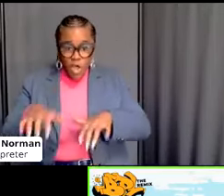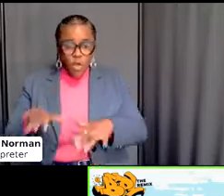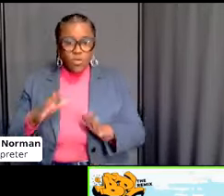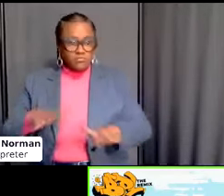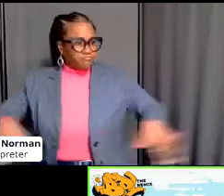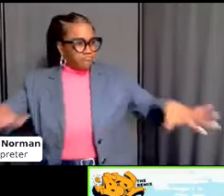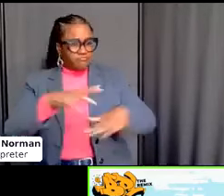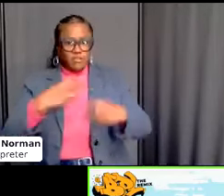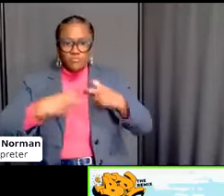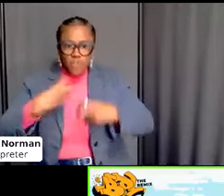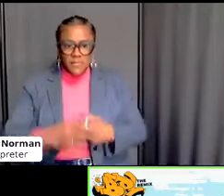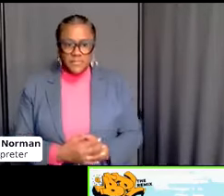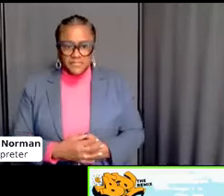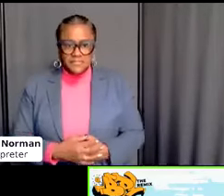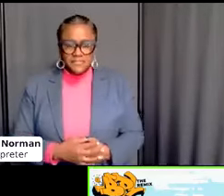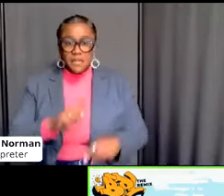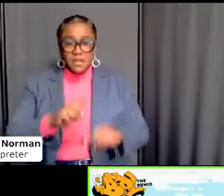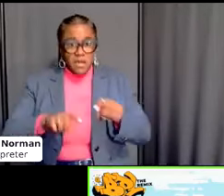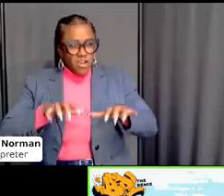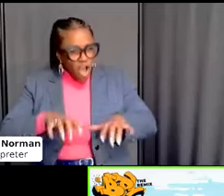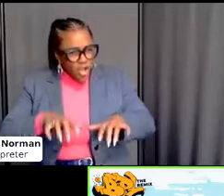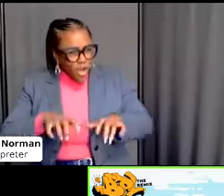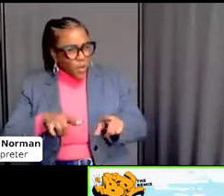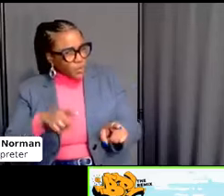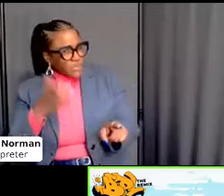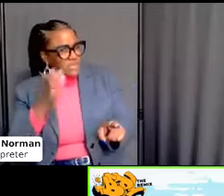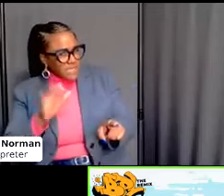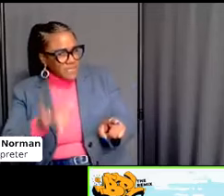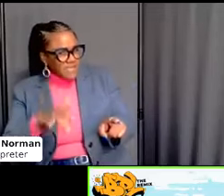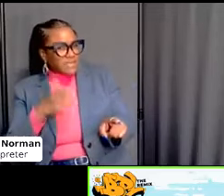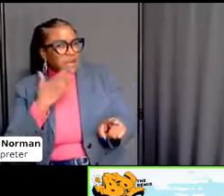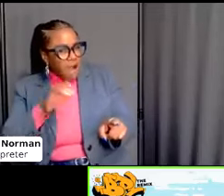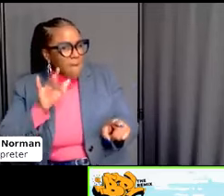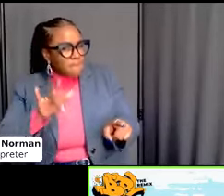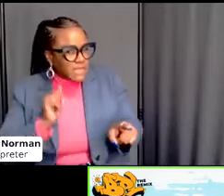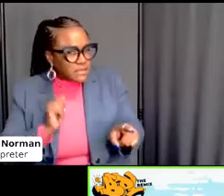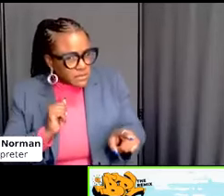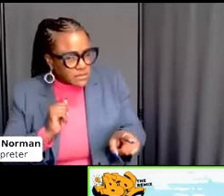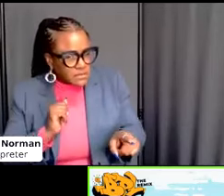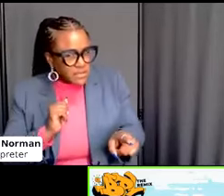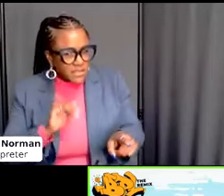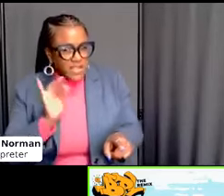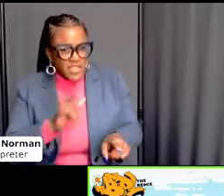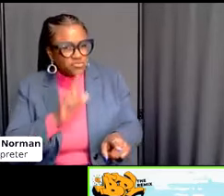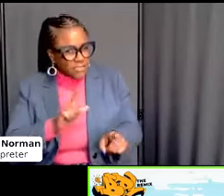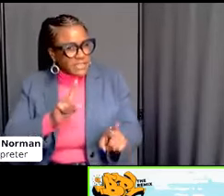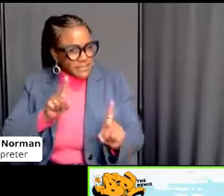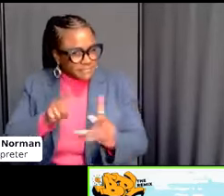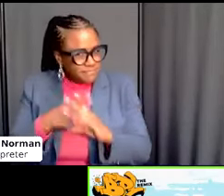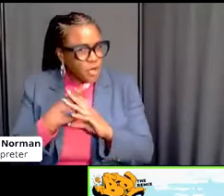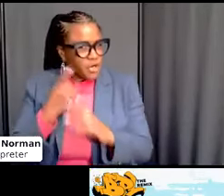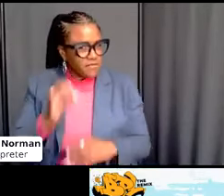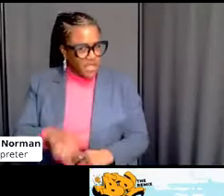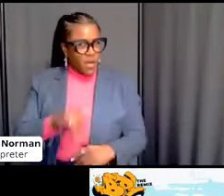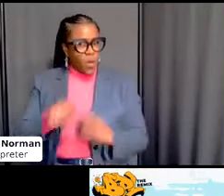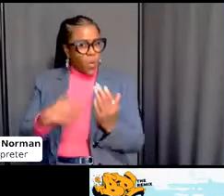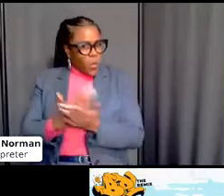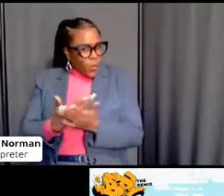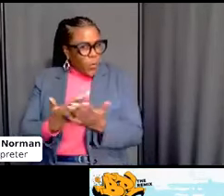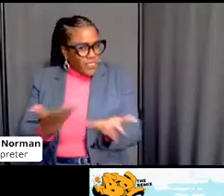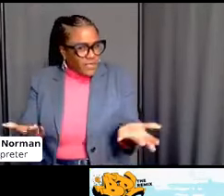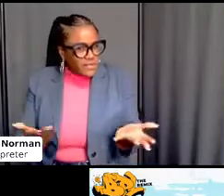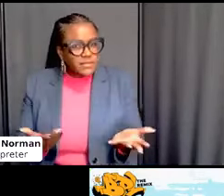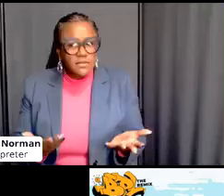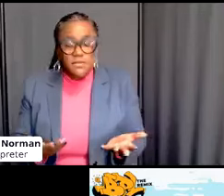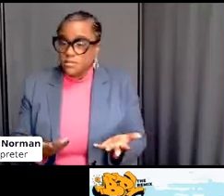regional problem, but Congo seems to be the hot button, the linchpin of it all.